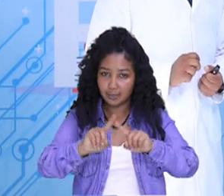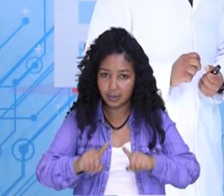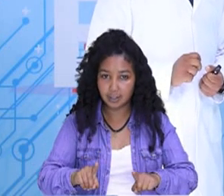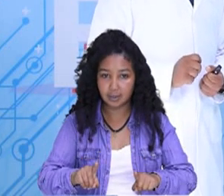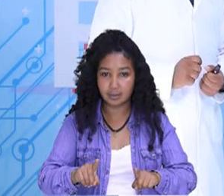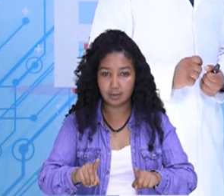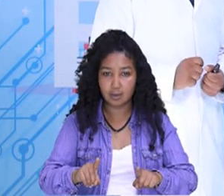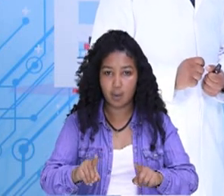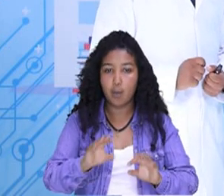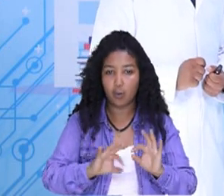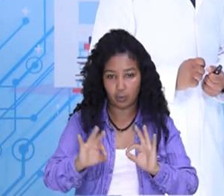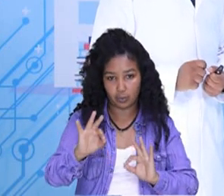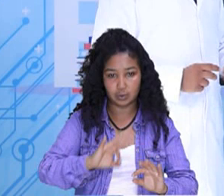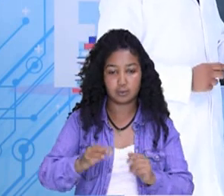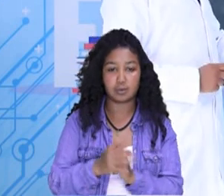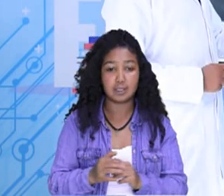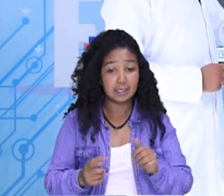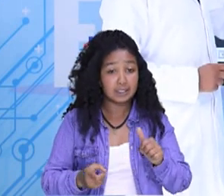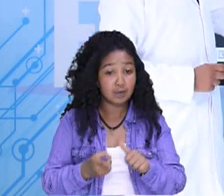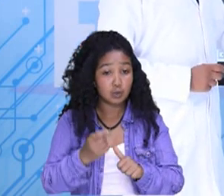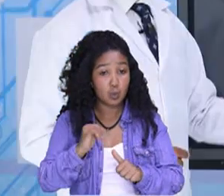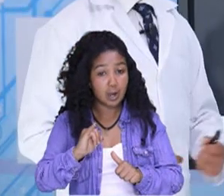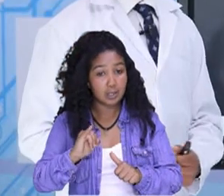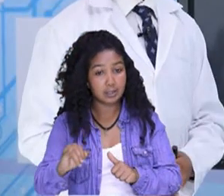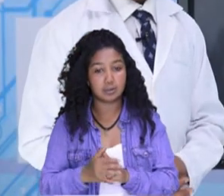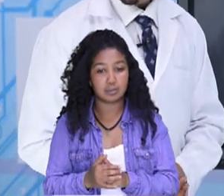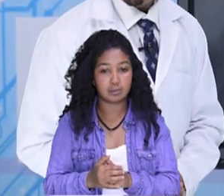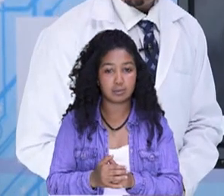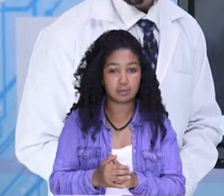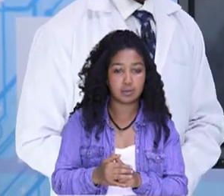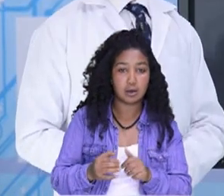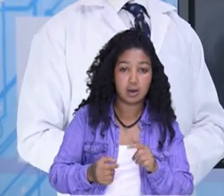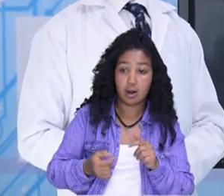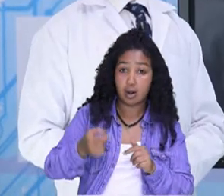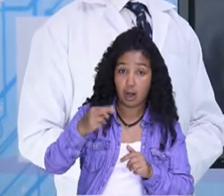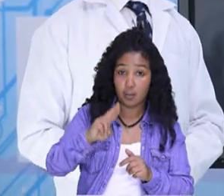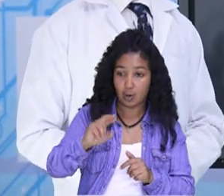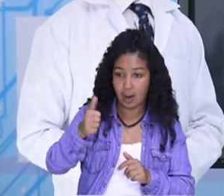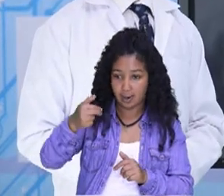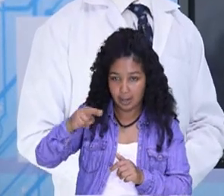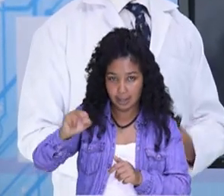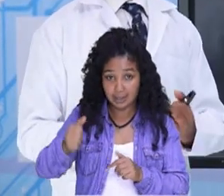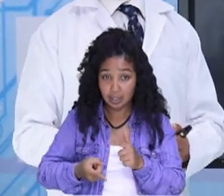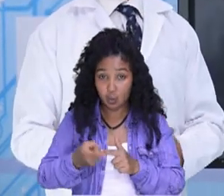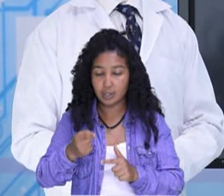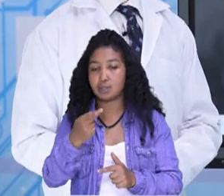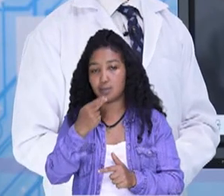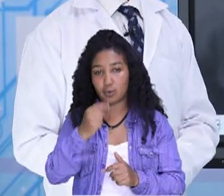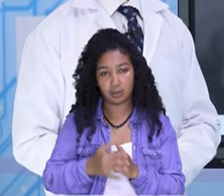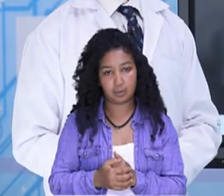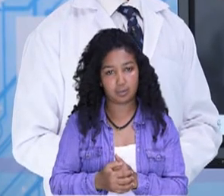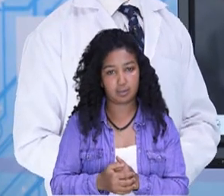different molecules. The first one is ribosomal RNA, and the second one is